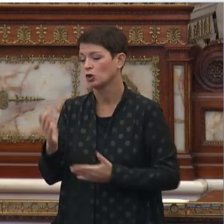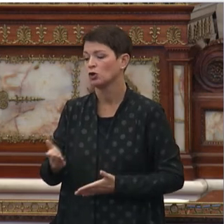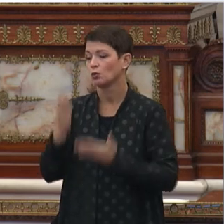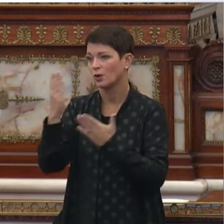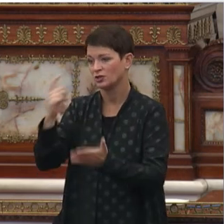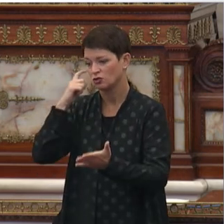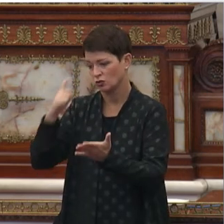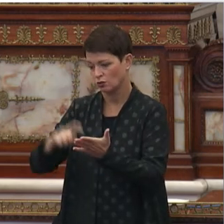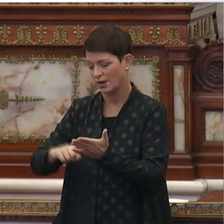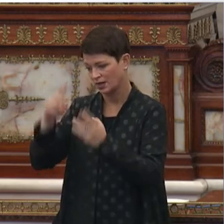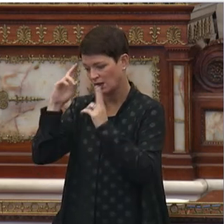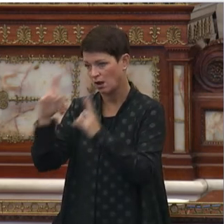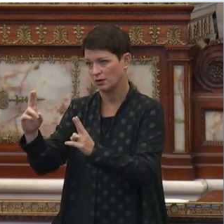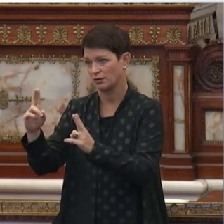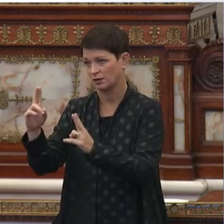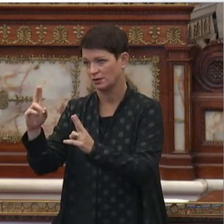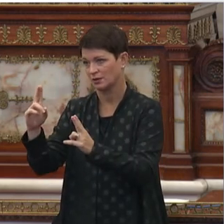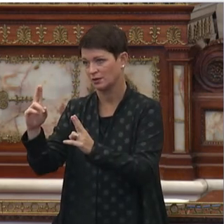resolution